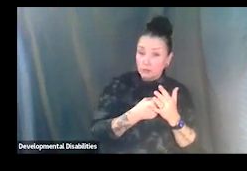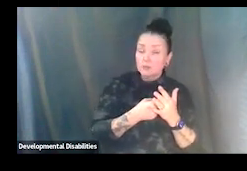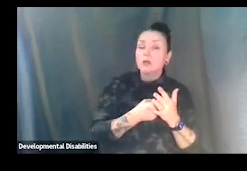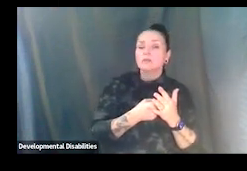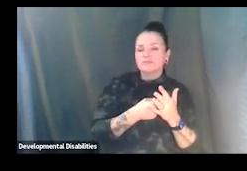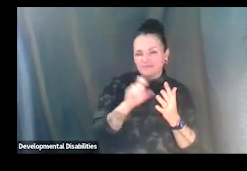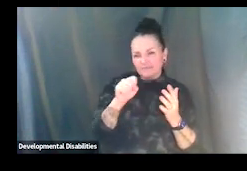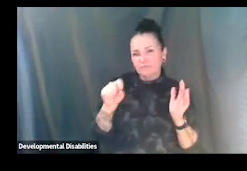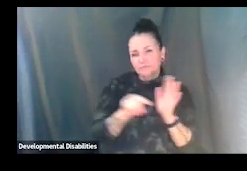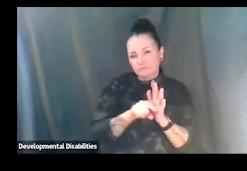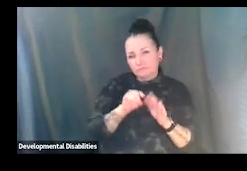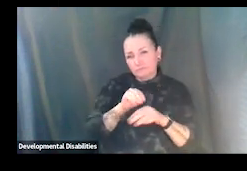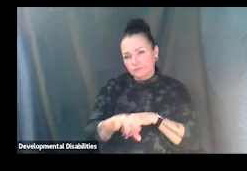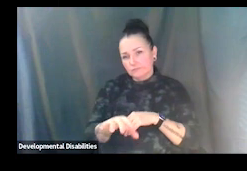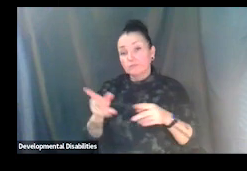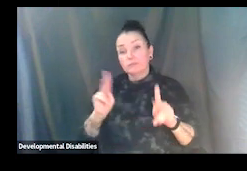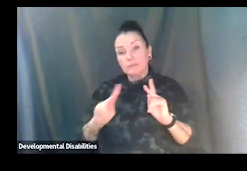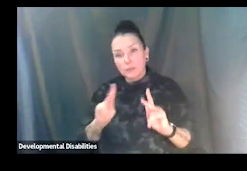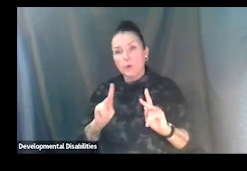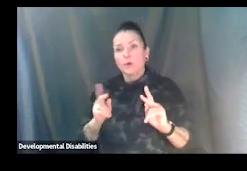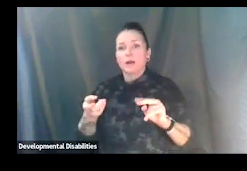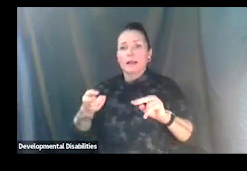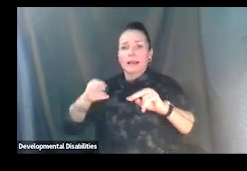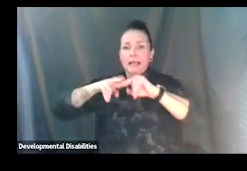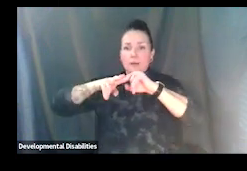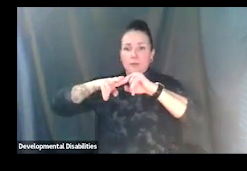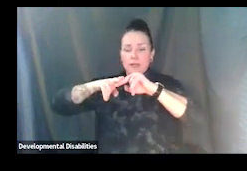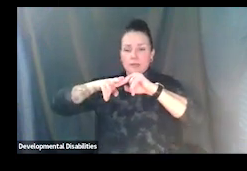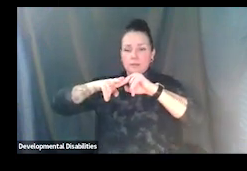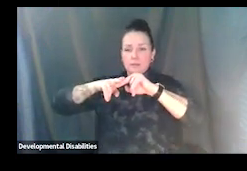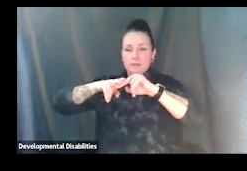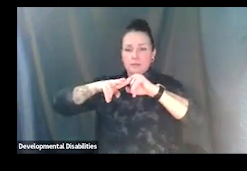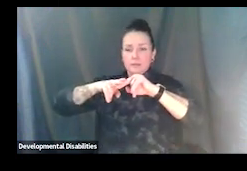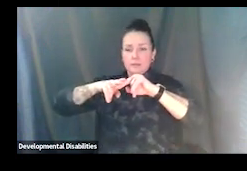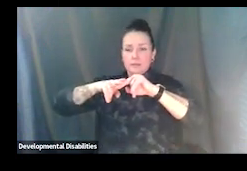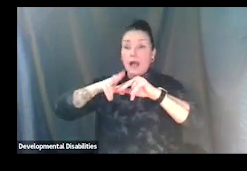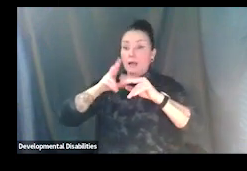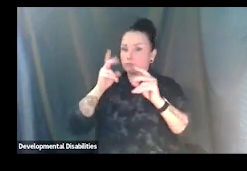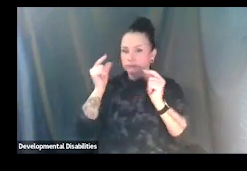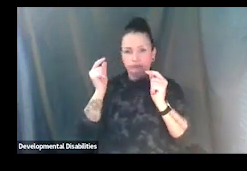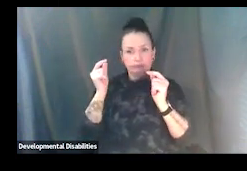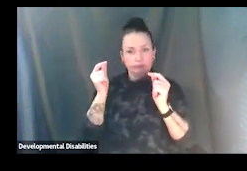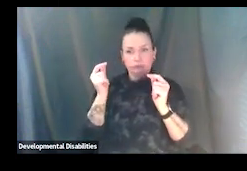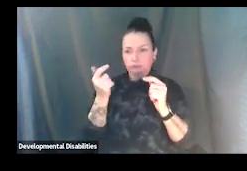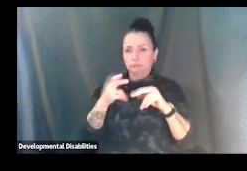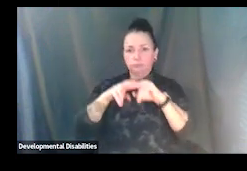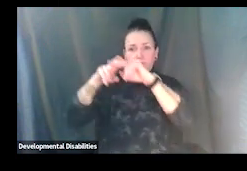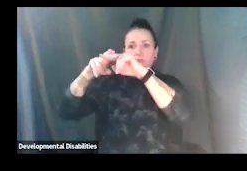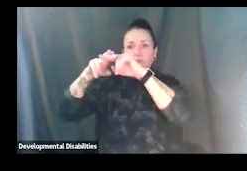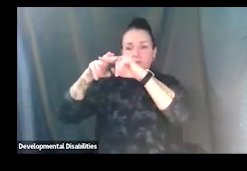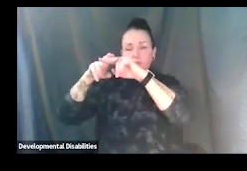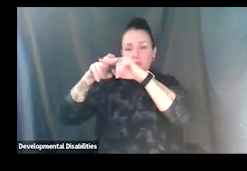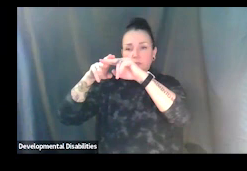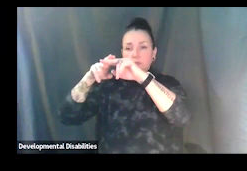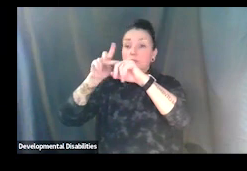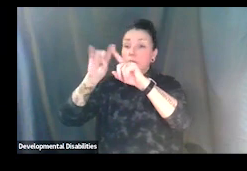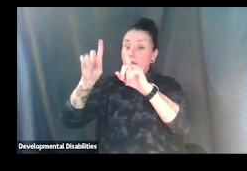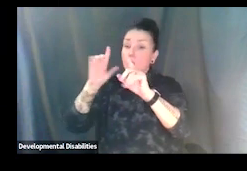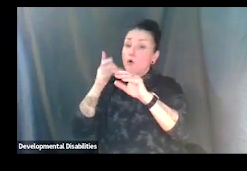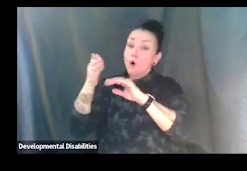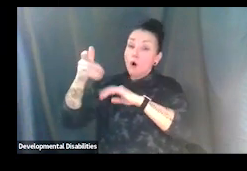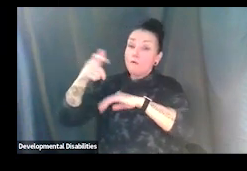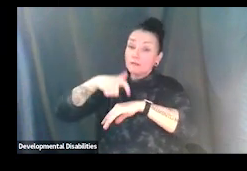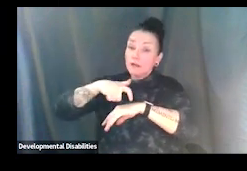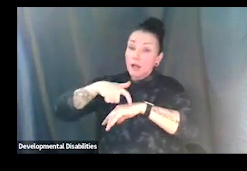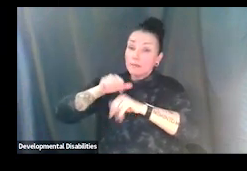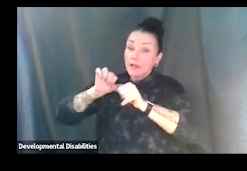plateaus. Their appetite doesn't change, but they don't seem to gain weight at the same rate after that. Okay, we're looking at group averages though, and